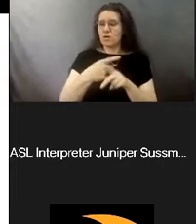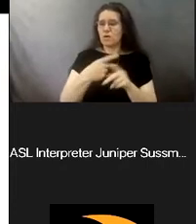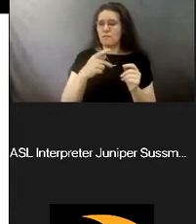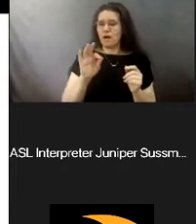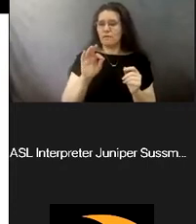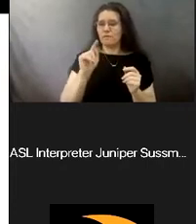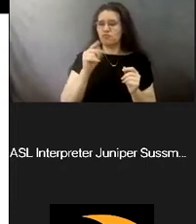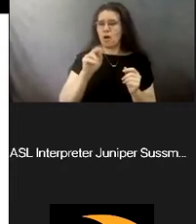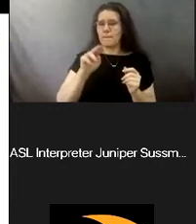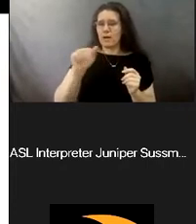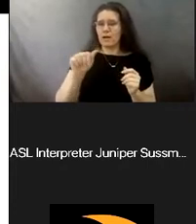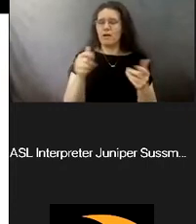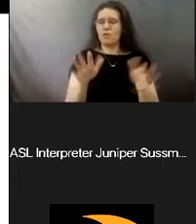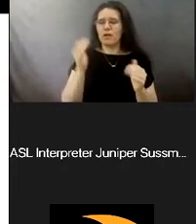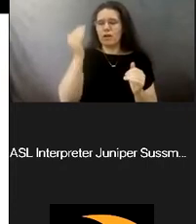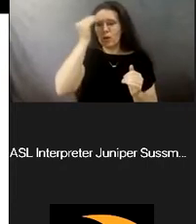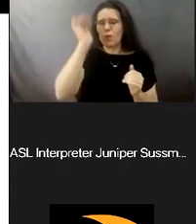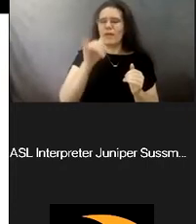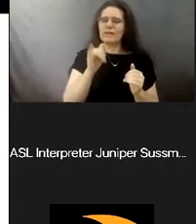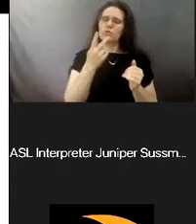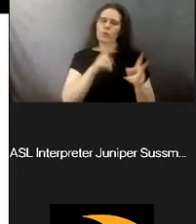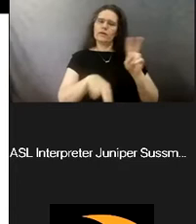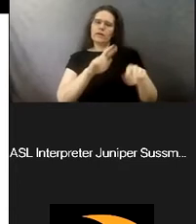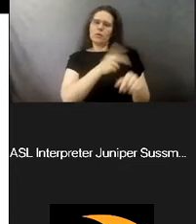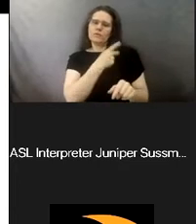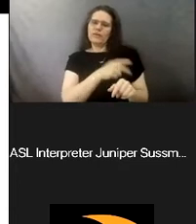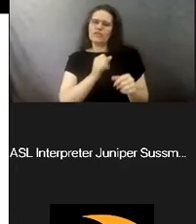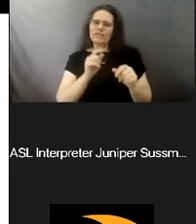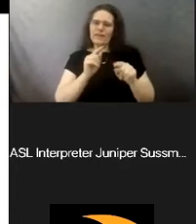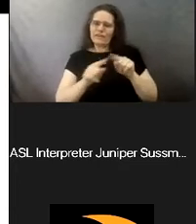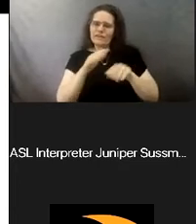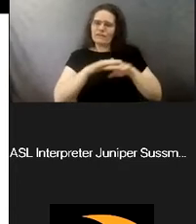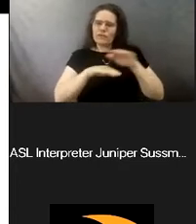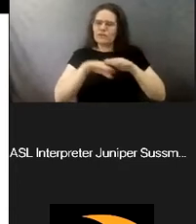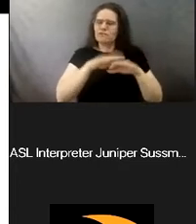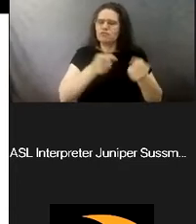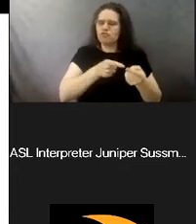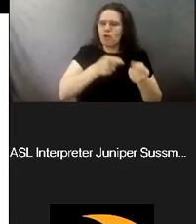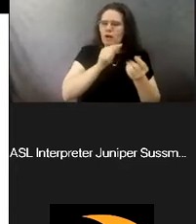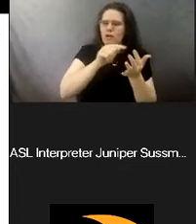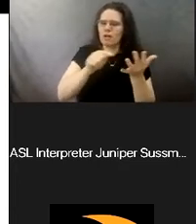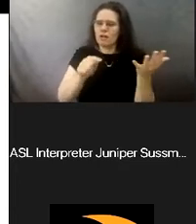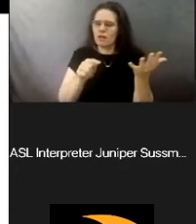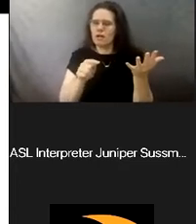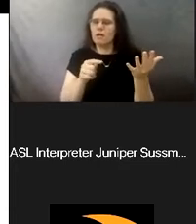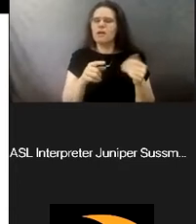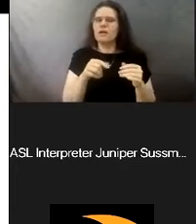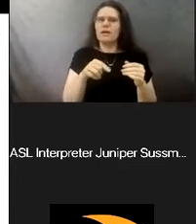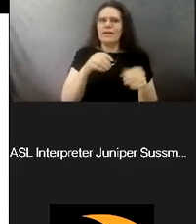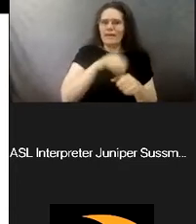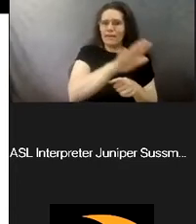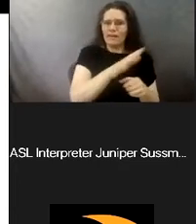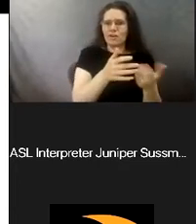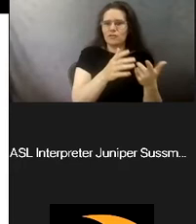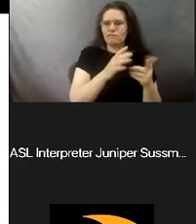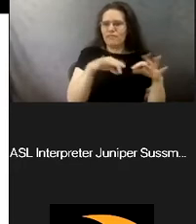different layers to what might be going on in the individual or family's personal lives that can be making